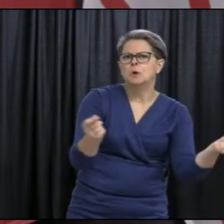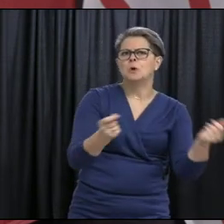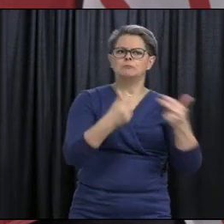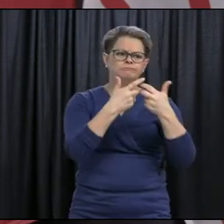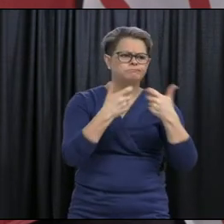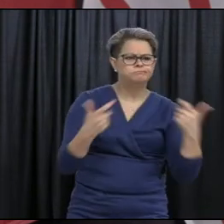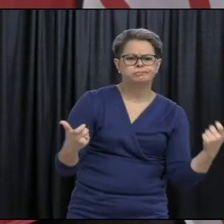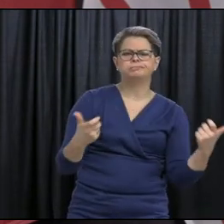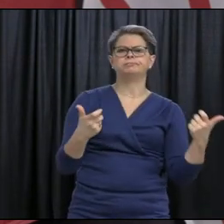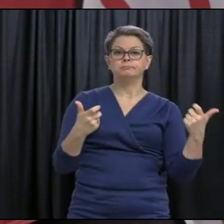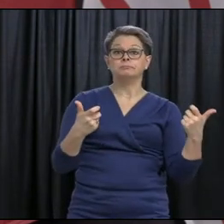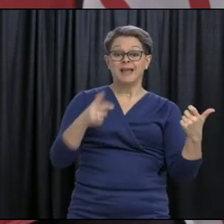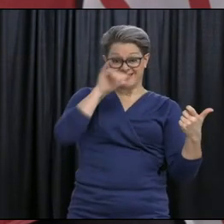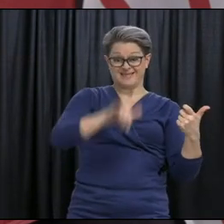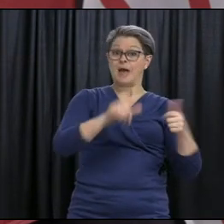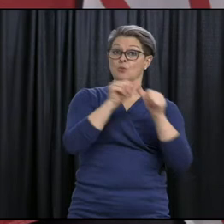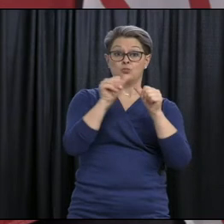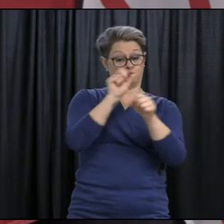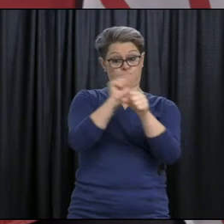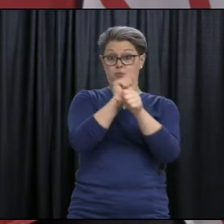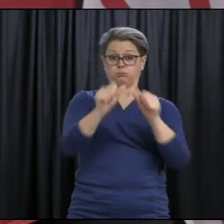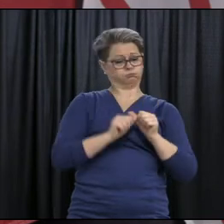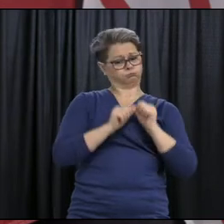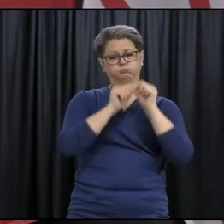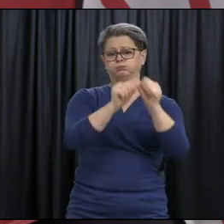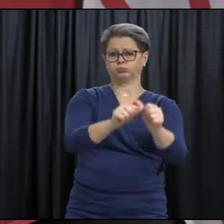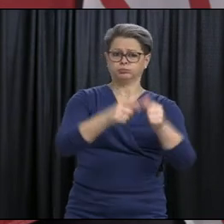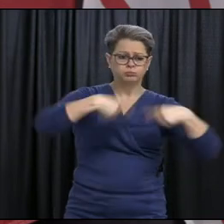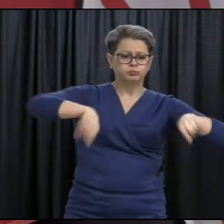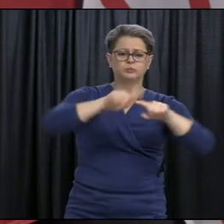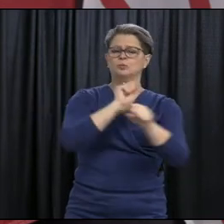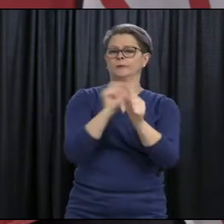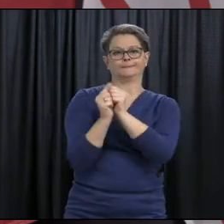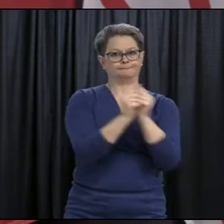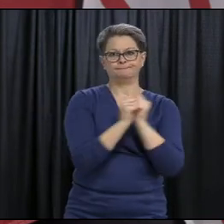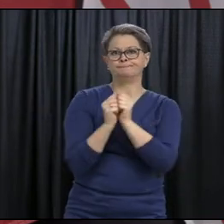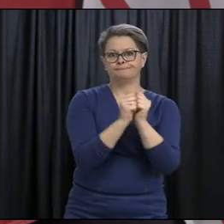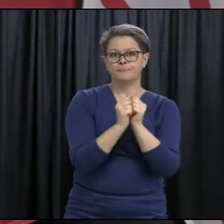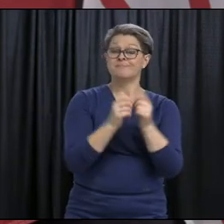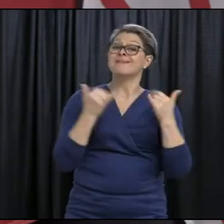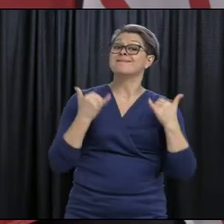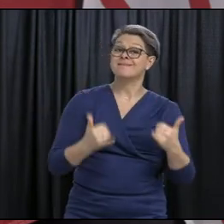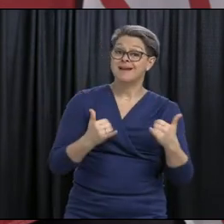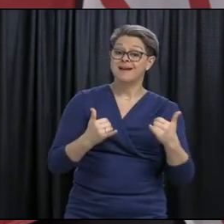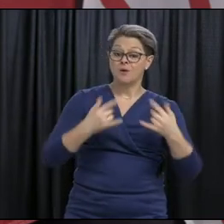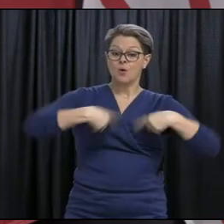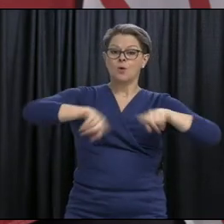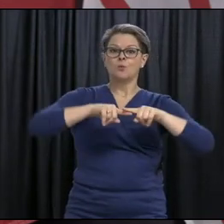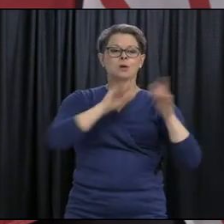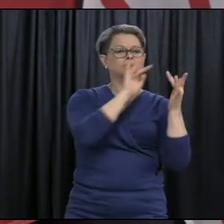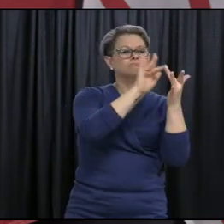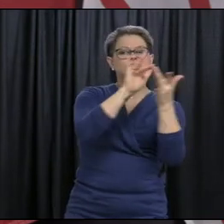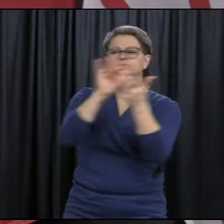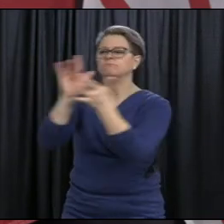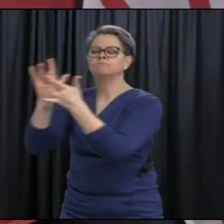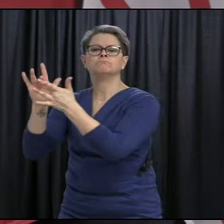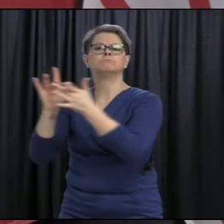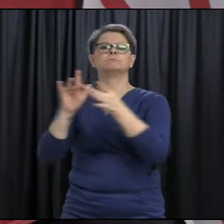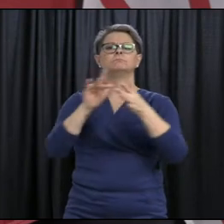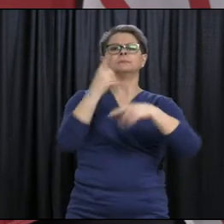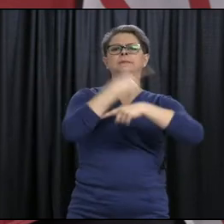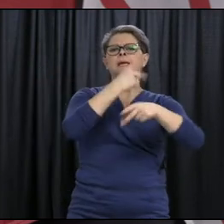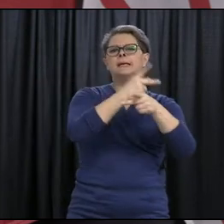work continues. We are in the process of reaching out to a broad range of childcare providers to set